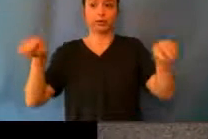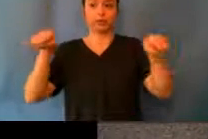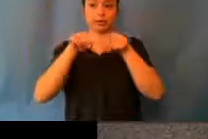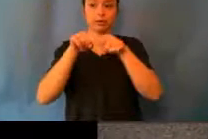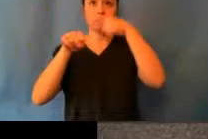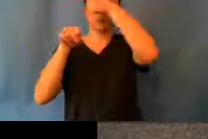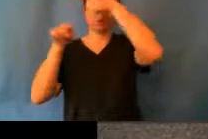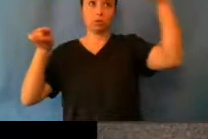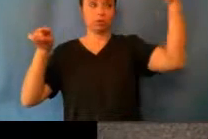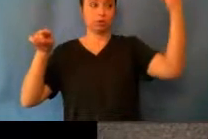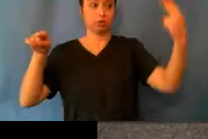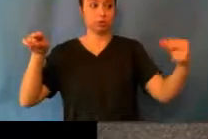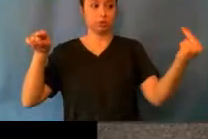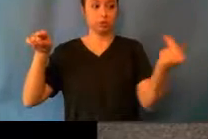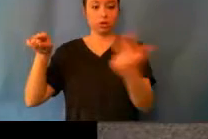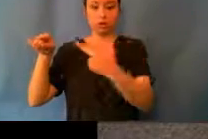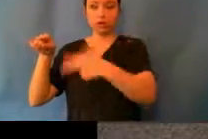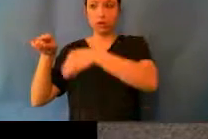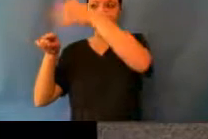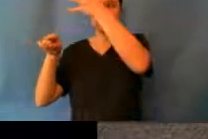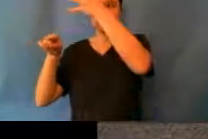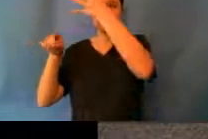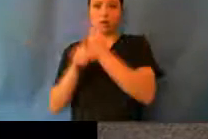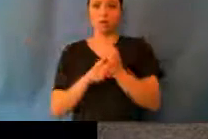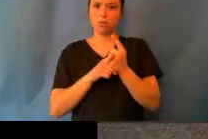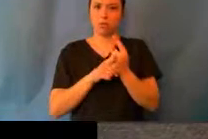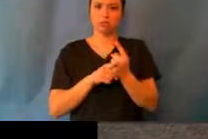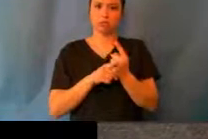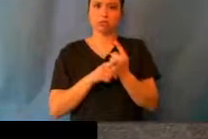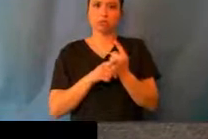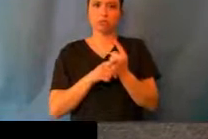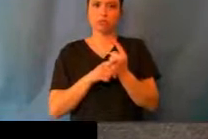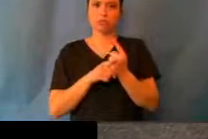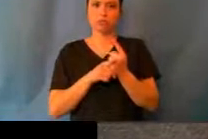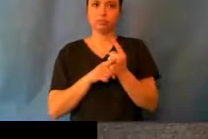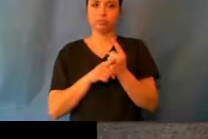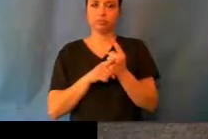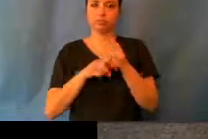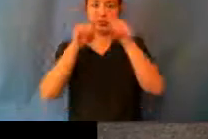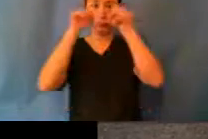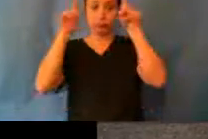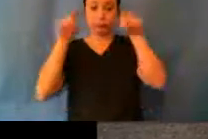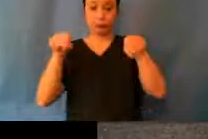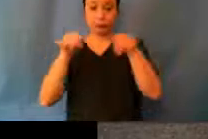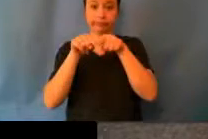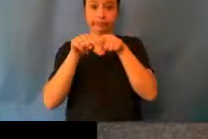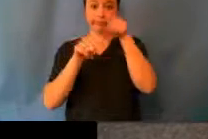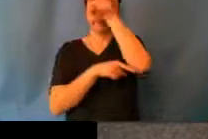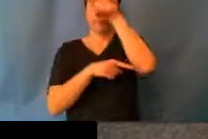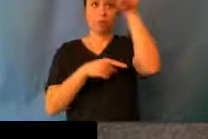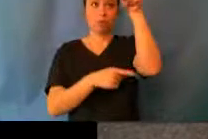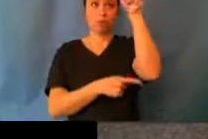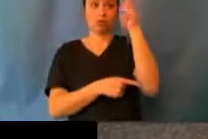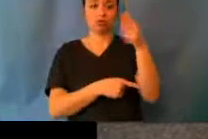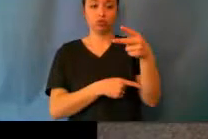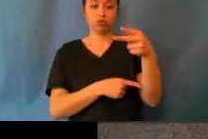many sides does it have? 4 sides. All right, here's a square. How many sides does it